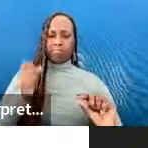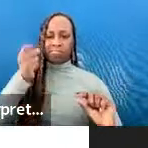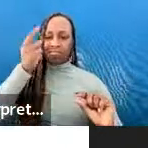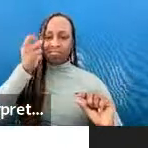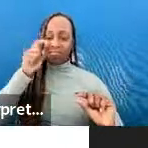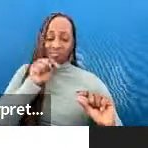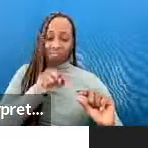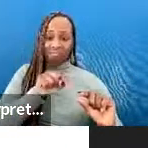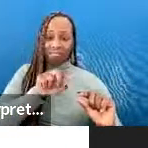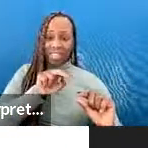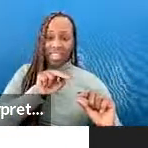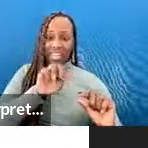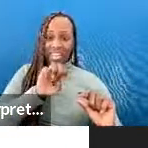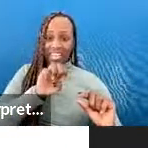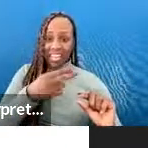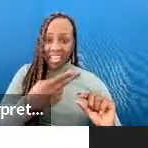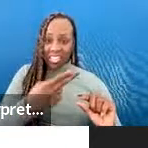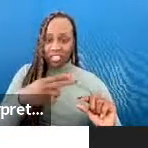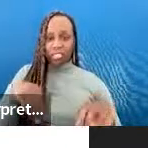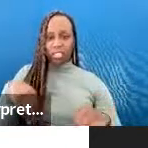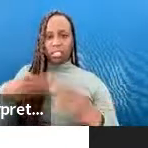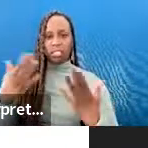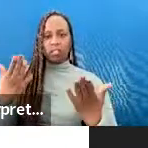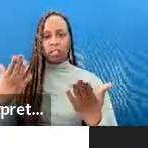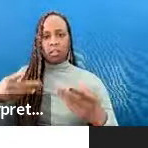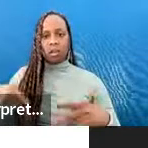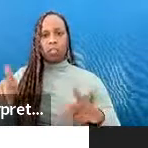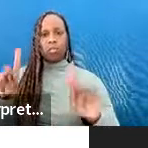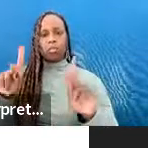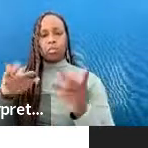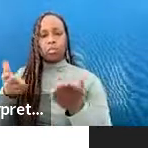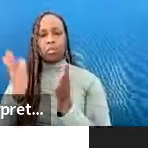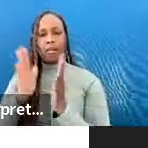that gives us the opportunity to ask